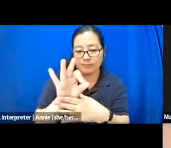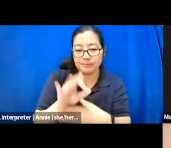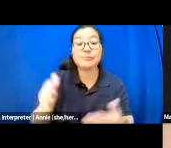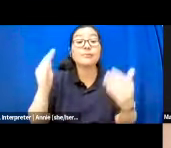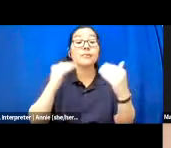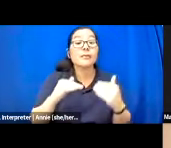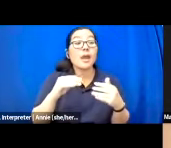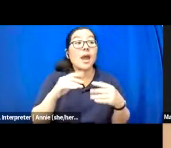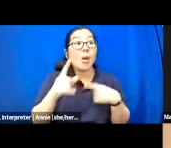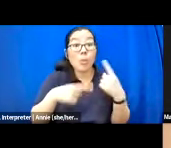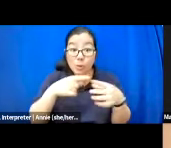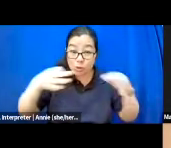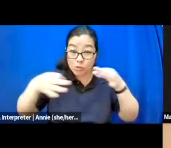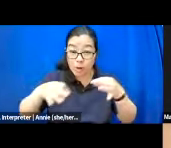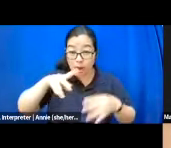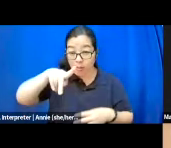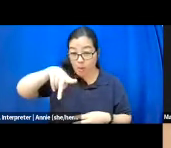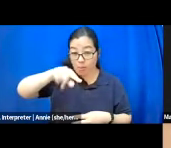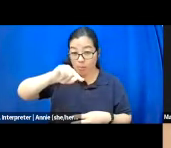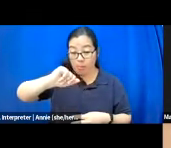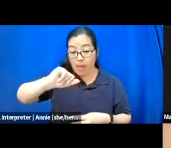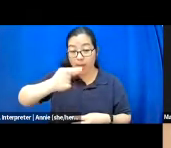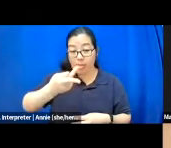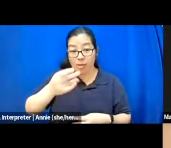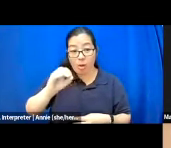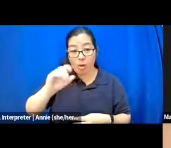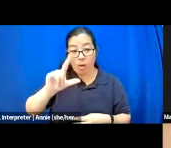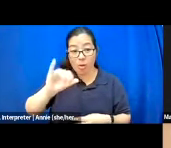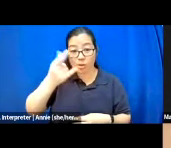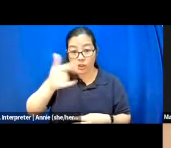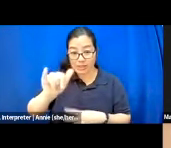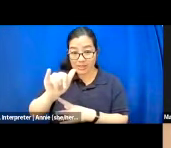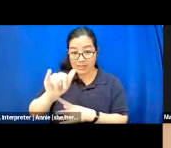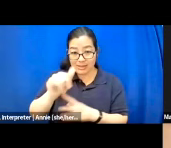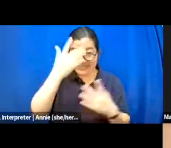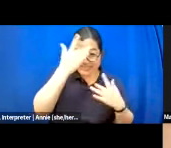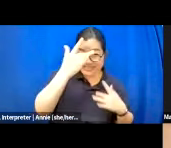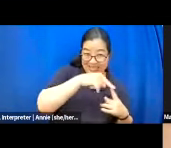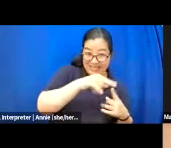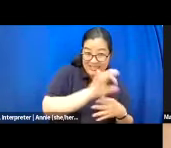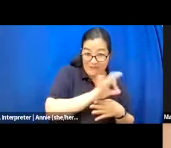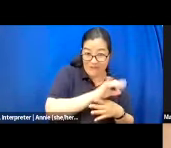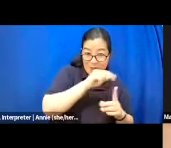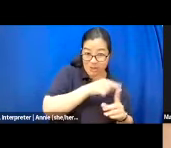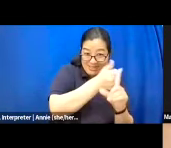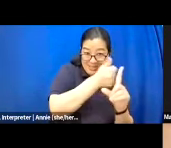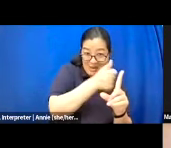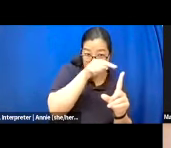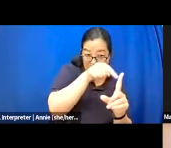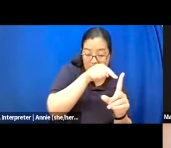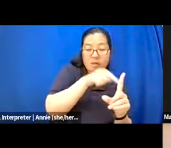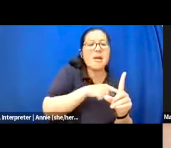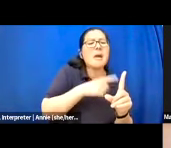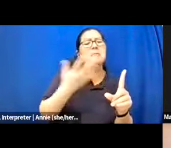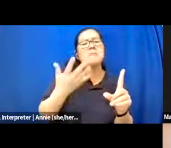the pathology, I would like to, let me see, I got one. I'd like to be maybe a little bit more detailed